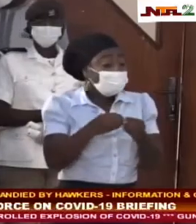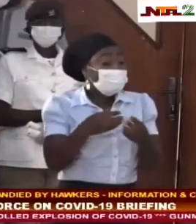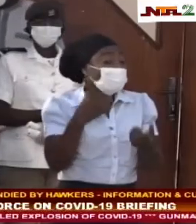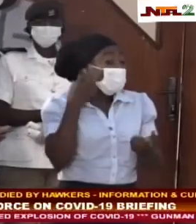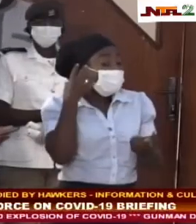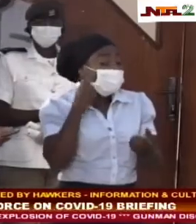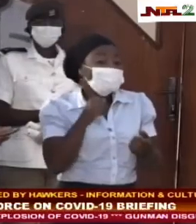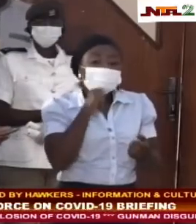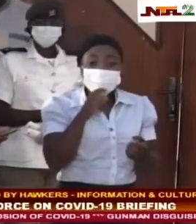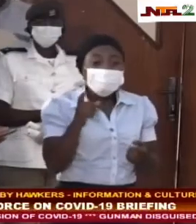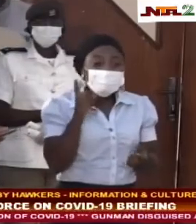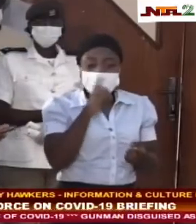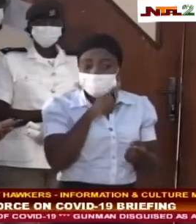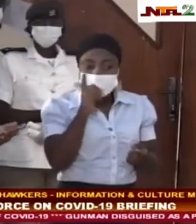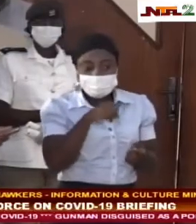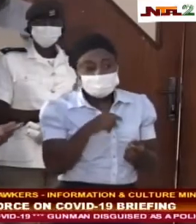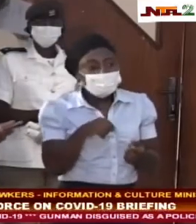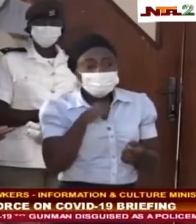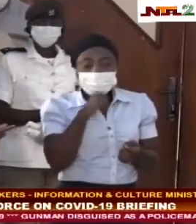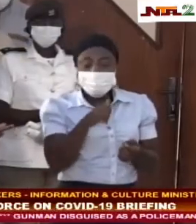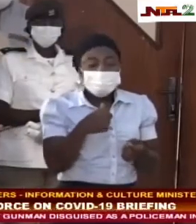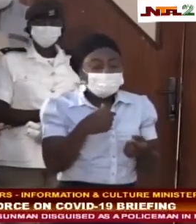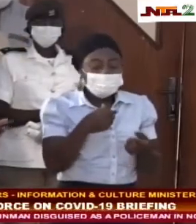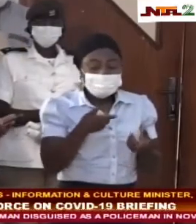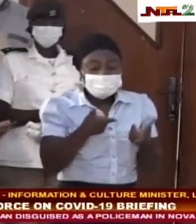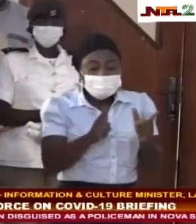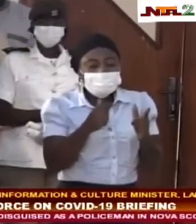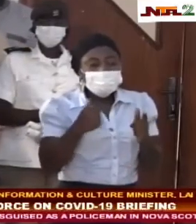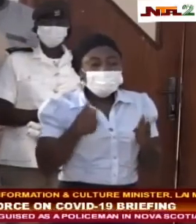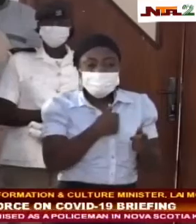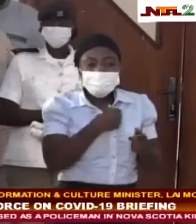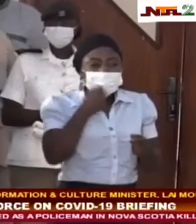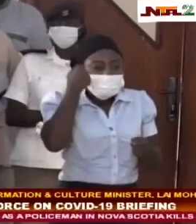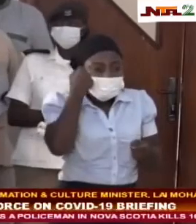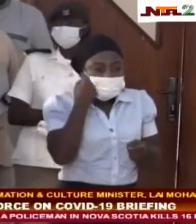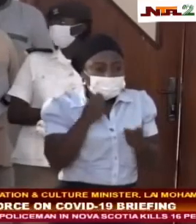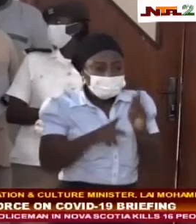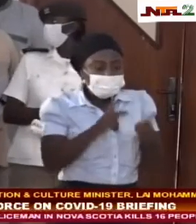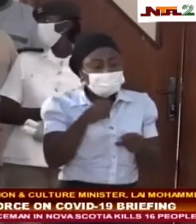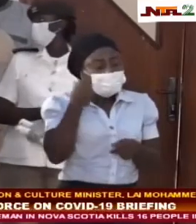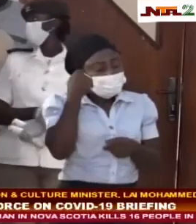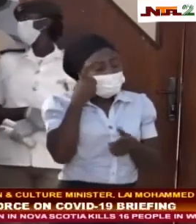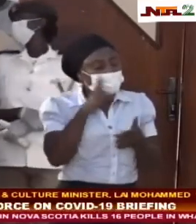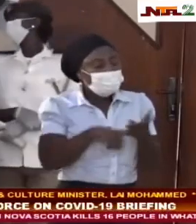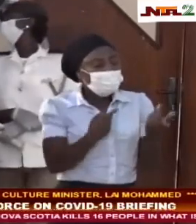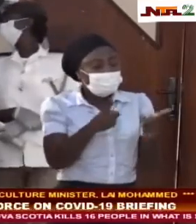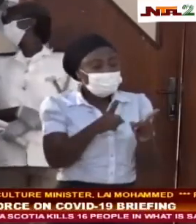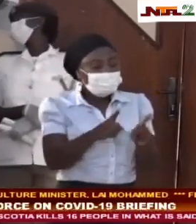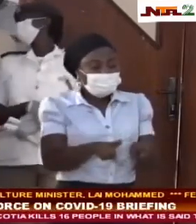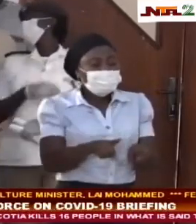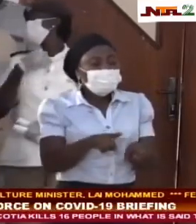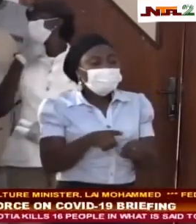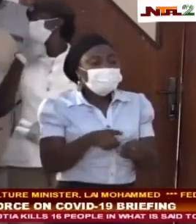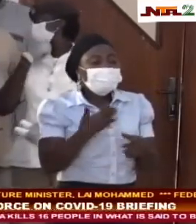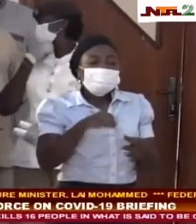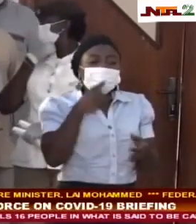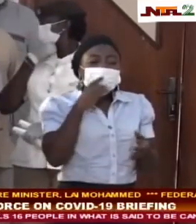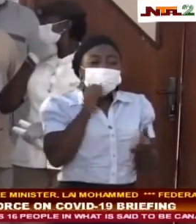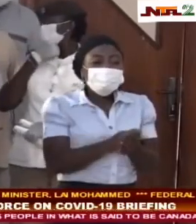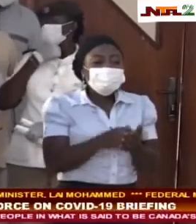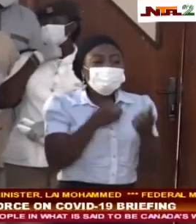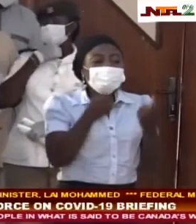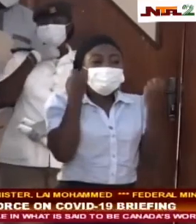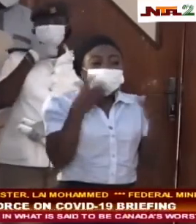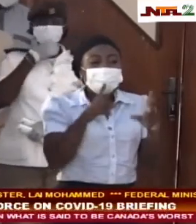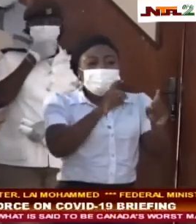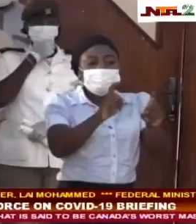is probably deceiving people to want to carry on as usual. So they have the opinion for mass